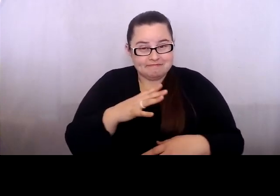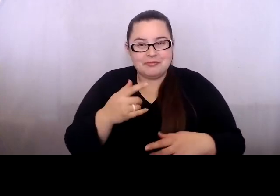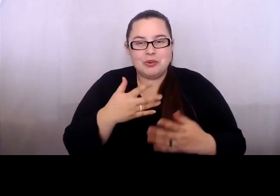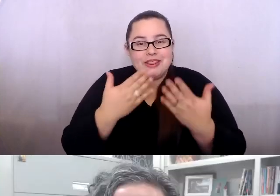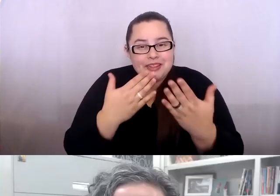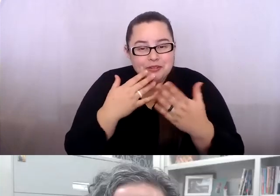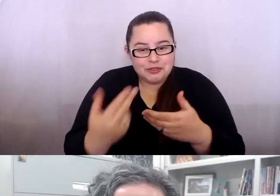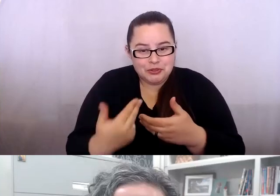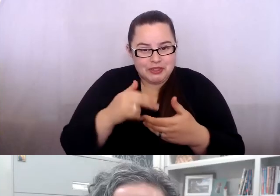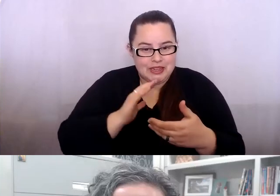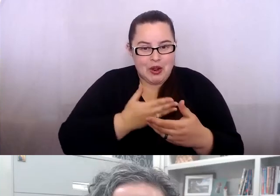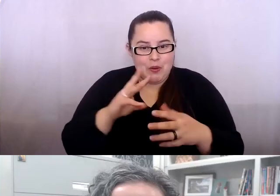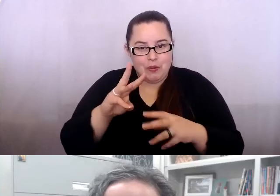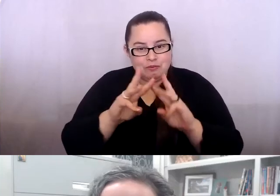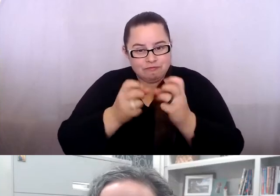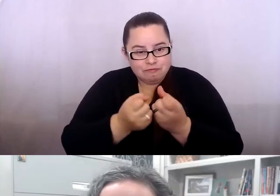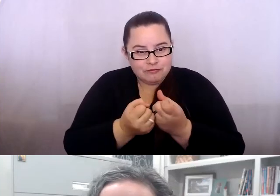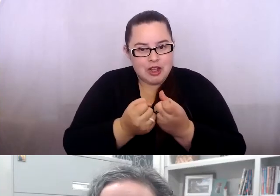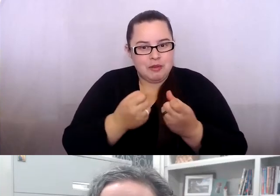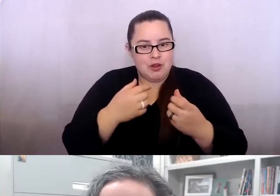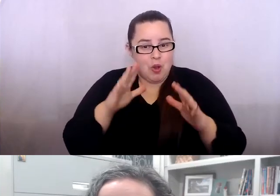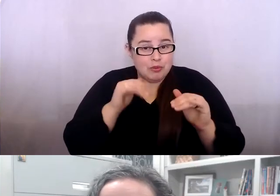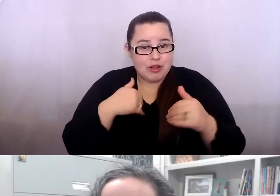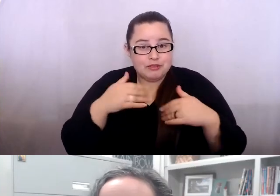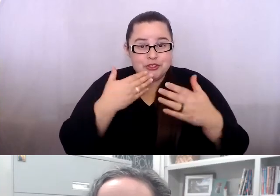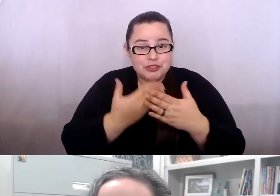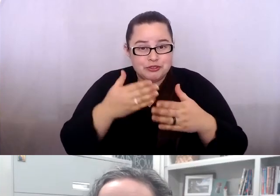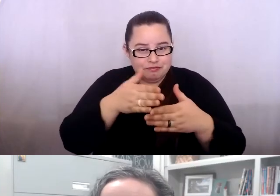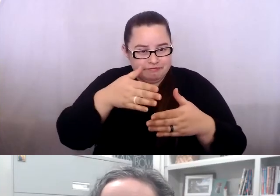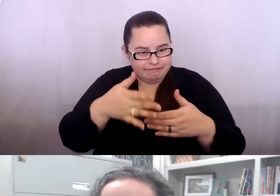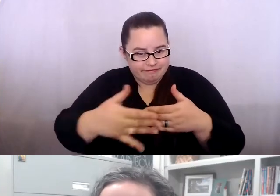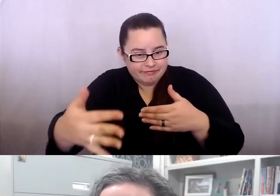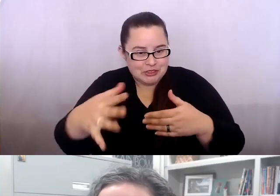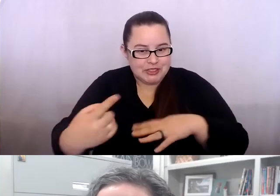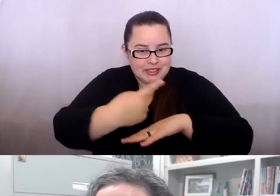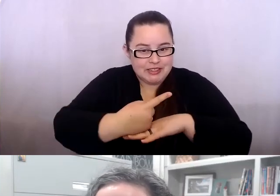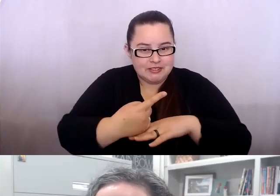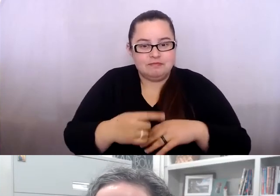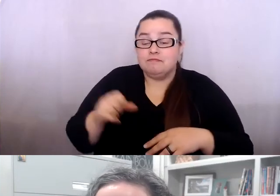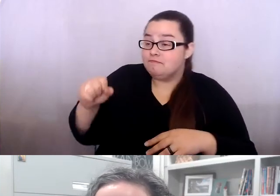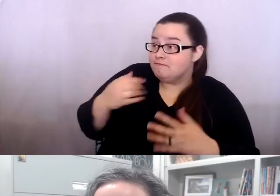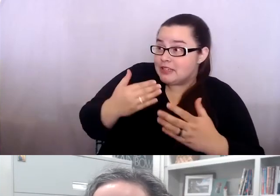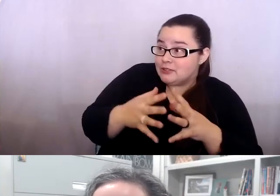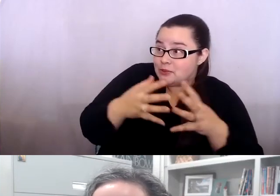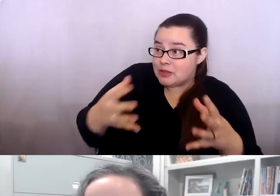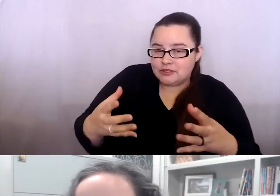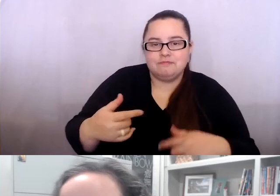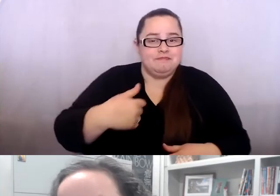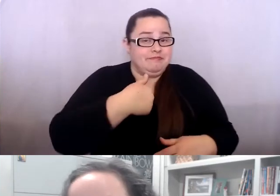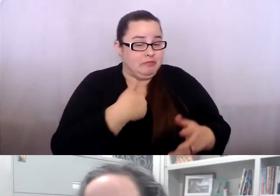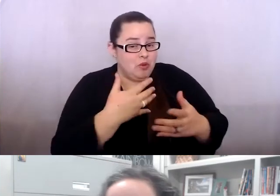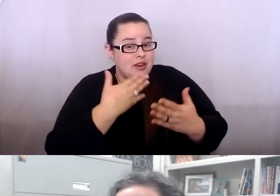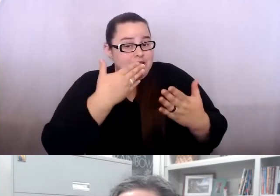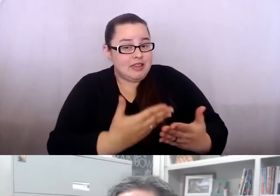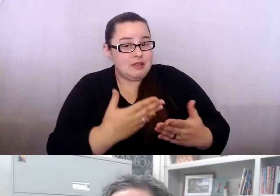you have a good rest of your day. Yeah, thank you guys very much. And I would like to thank both Natalie and